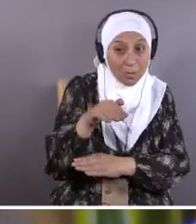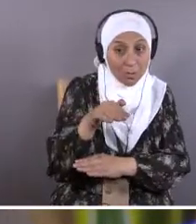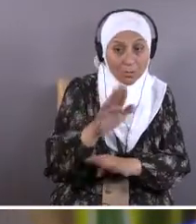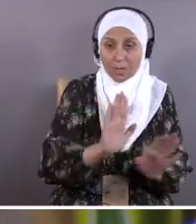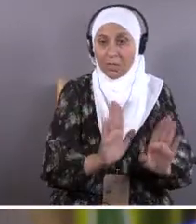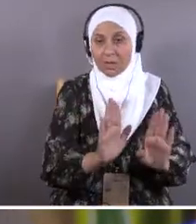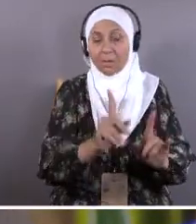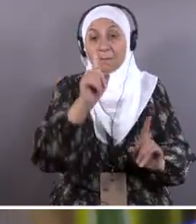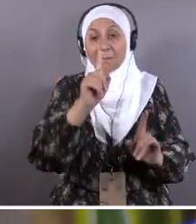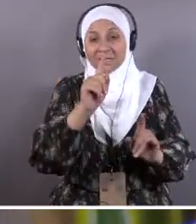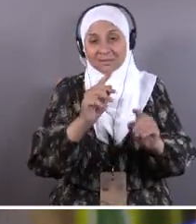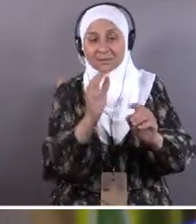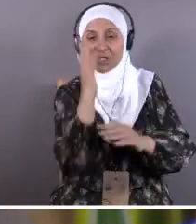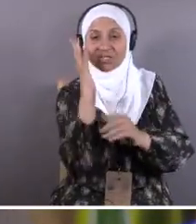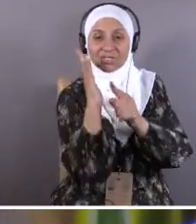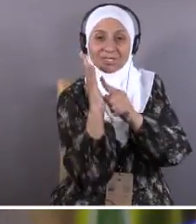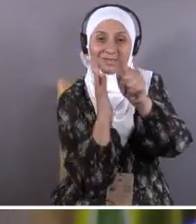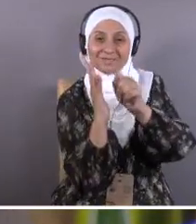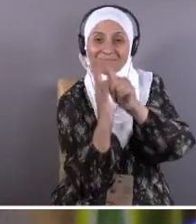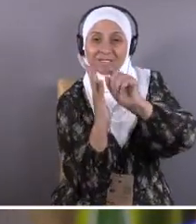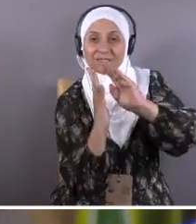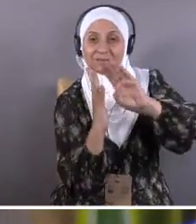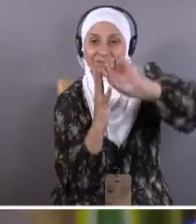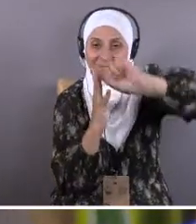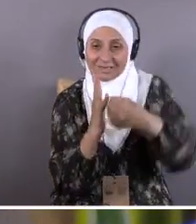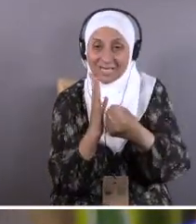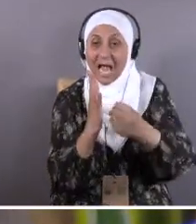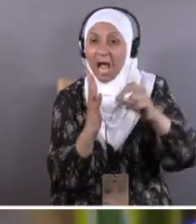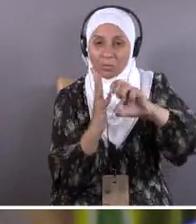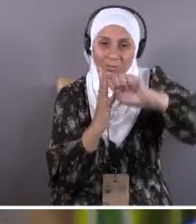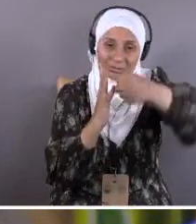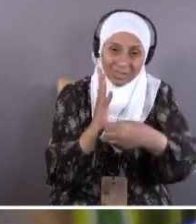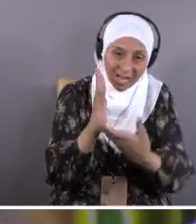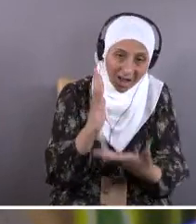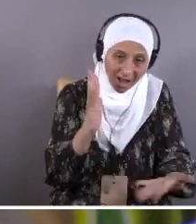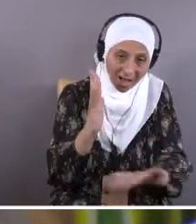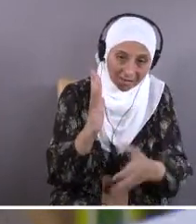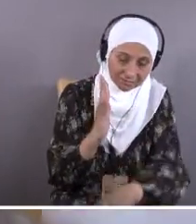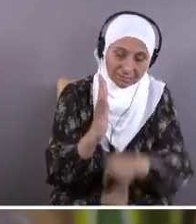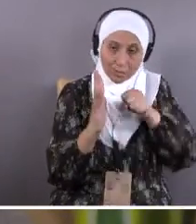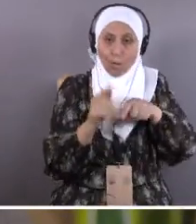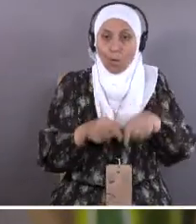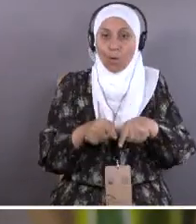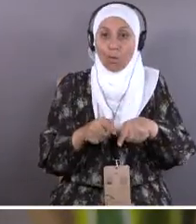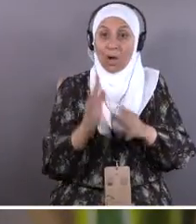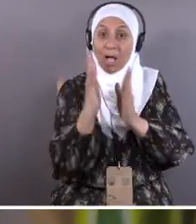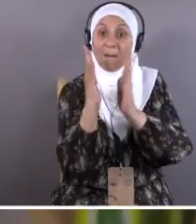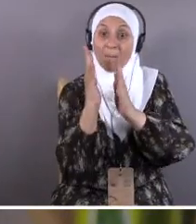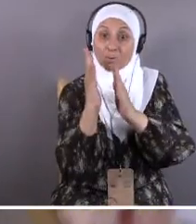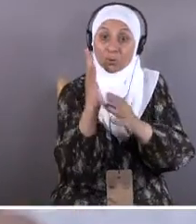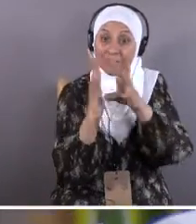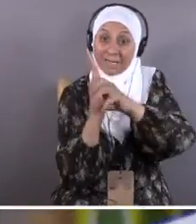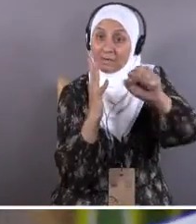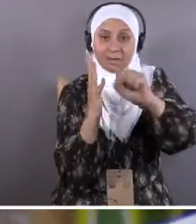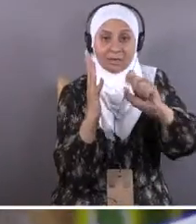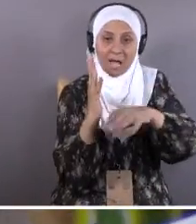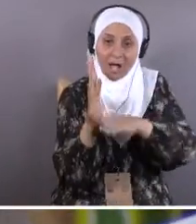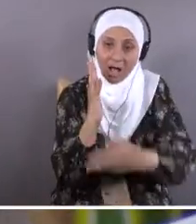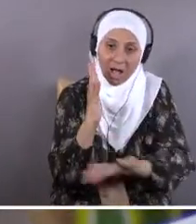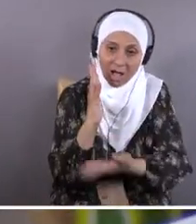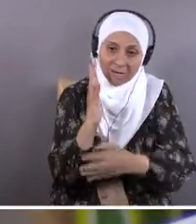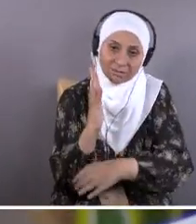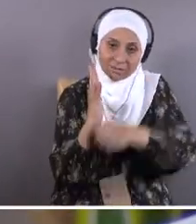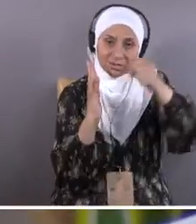not allowed to cut trees unless trees have fallen and they are no longer